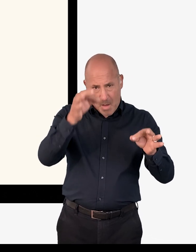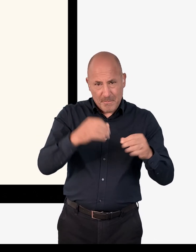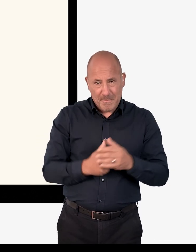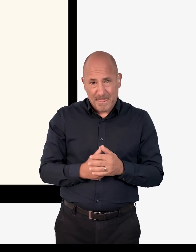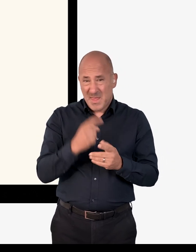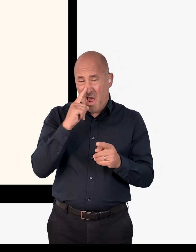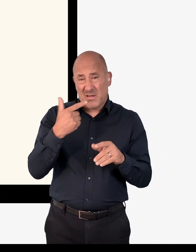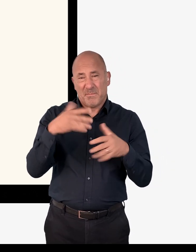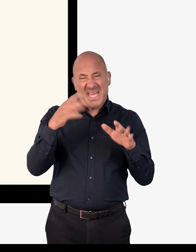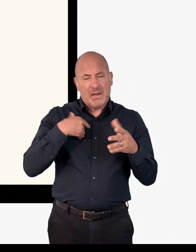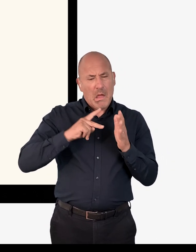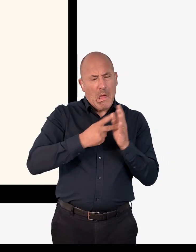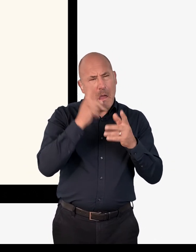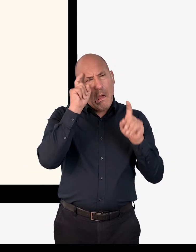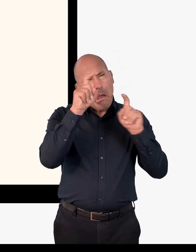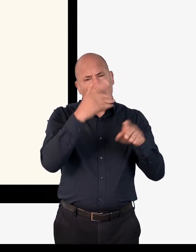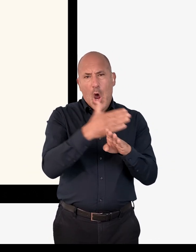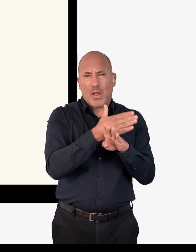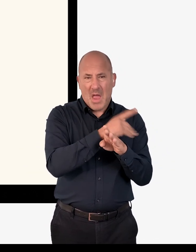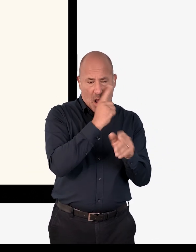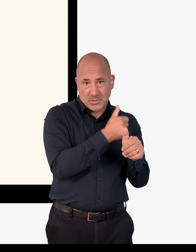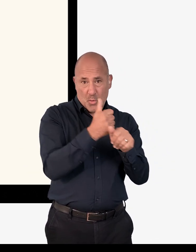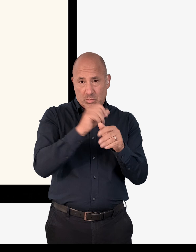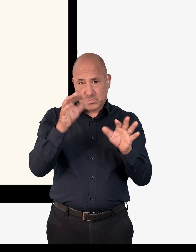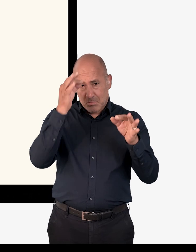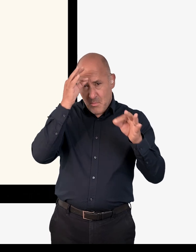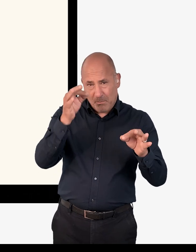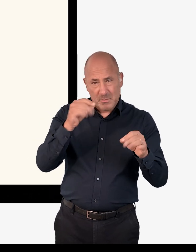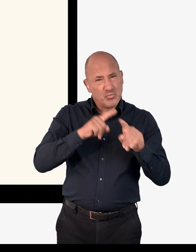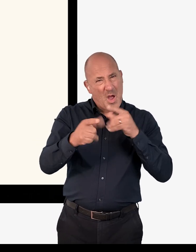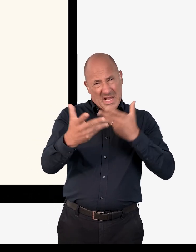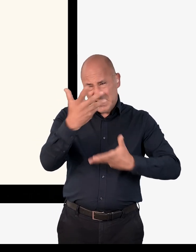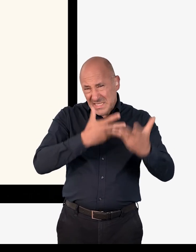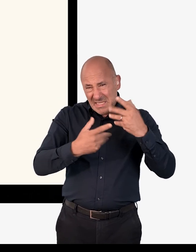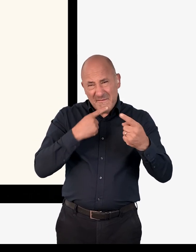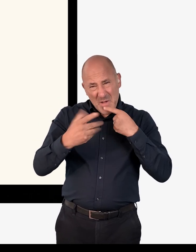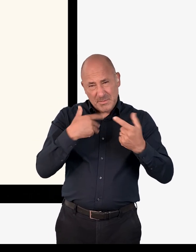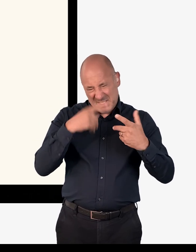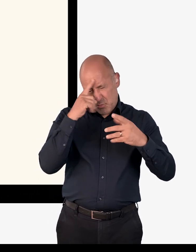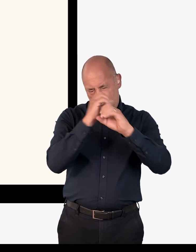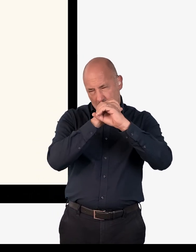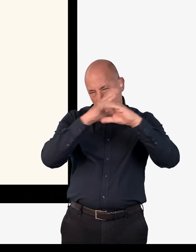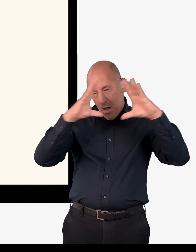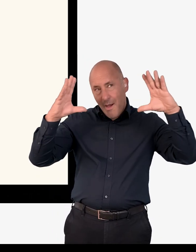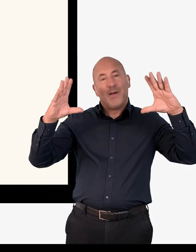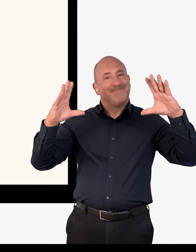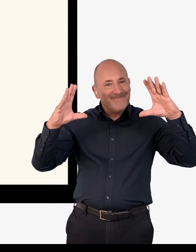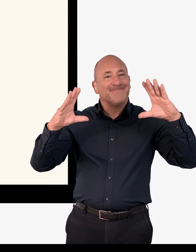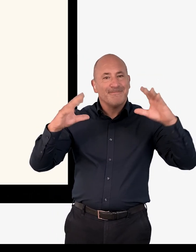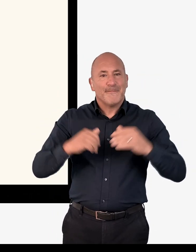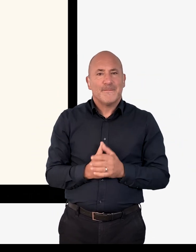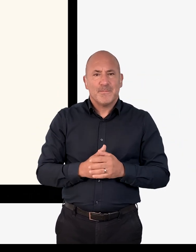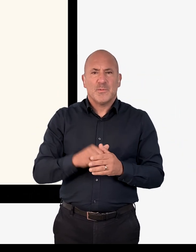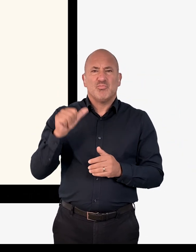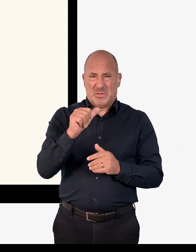These may be supported by earlier concepts. As much as you can give us helps us visualise the project.